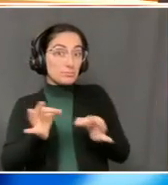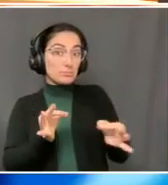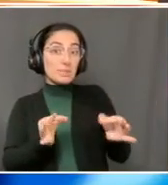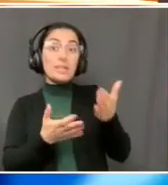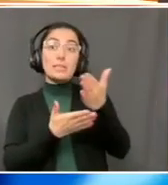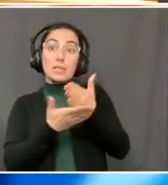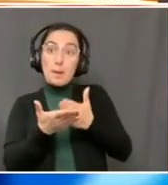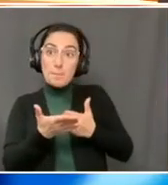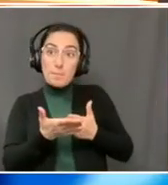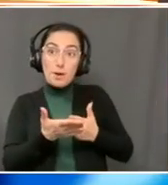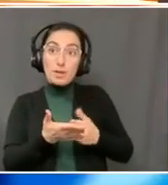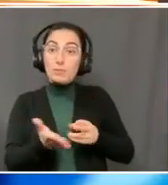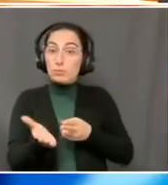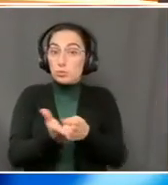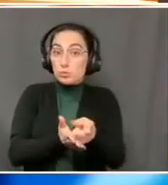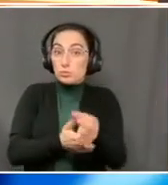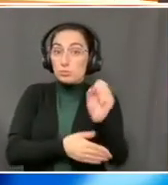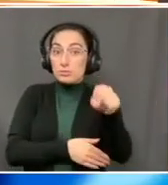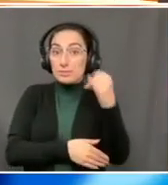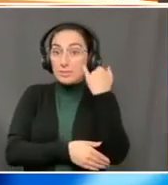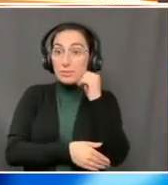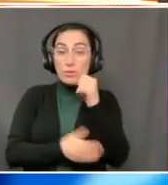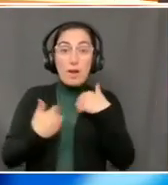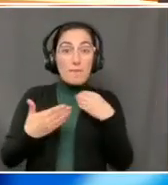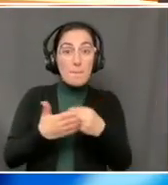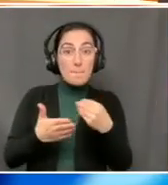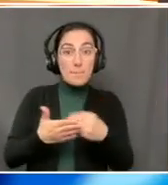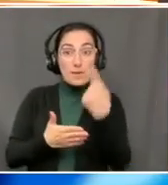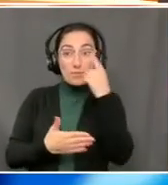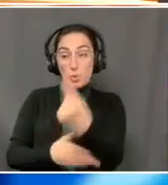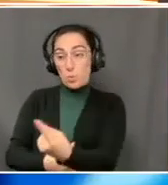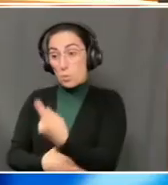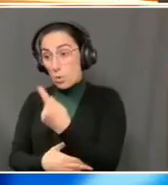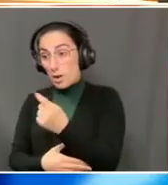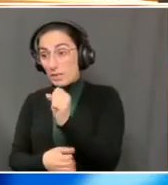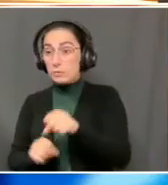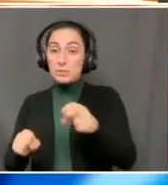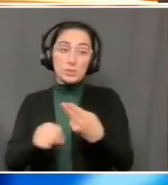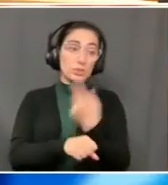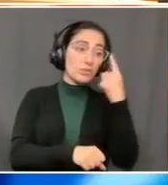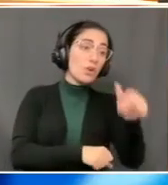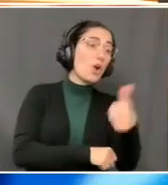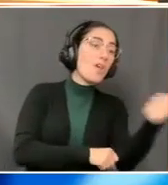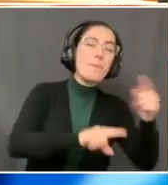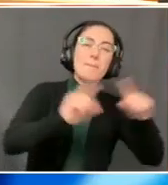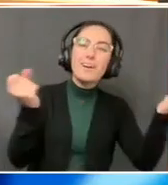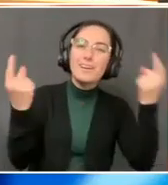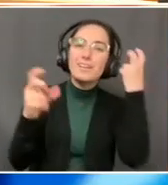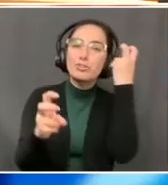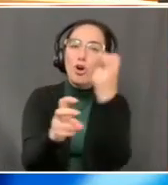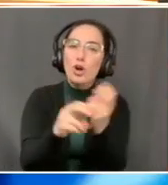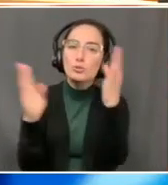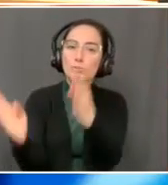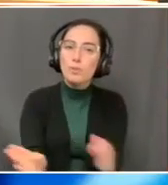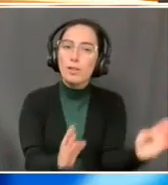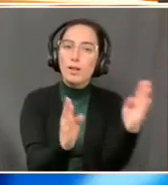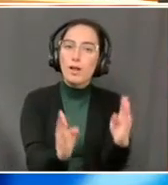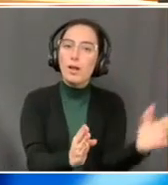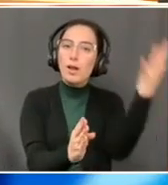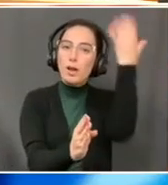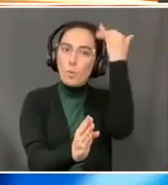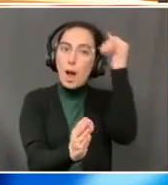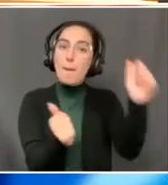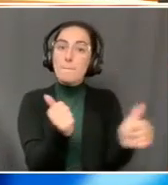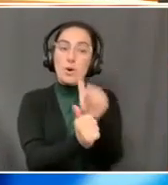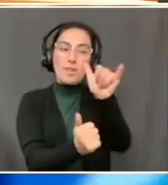of truth. Like, if we don't have money for one thing, we can potentially use it for other things. But it's hard to plan prospectively because most of that money is at school sites. Yeah,